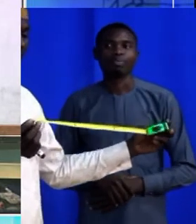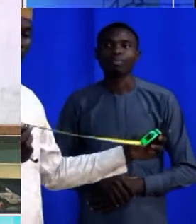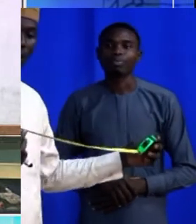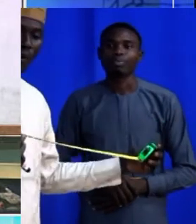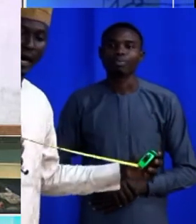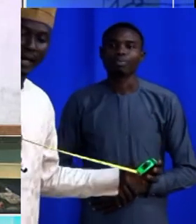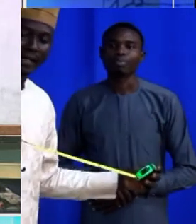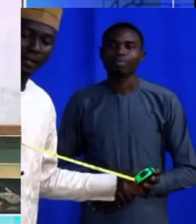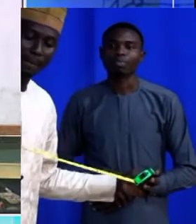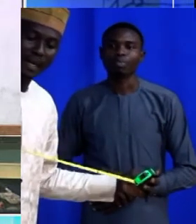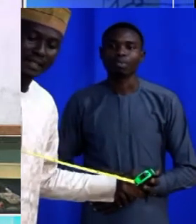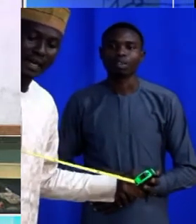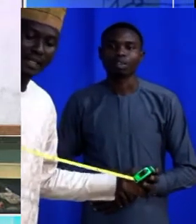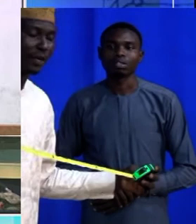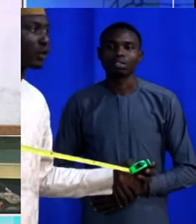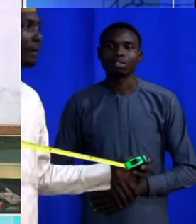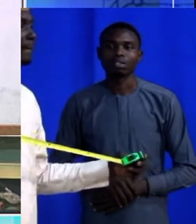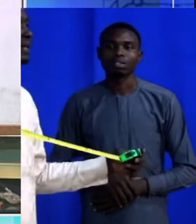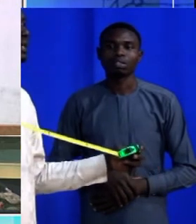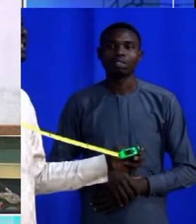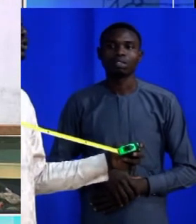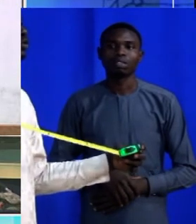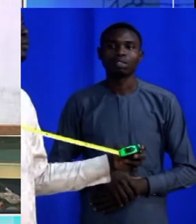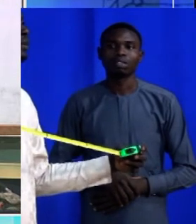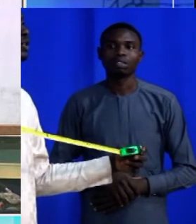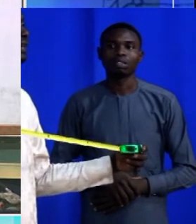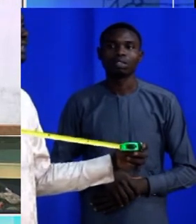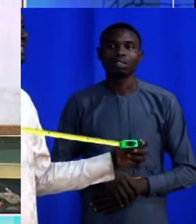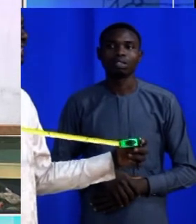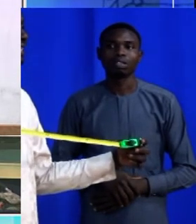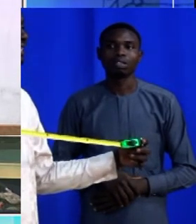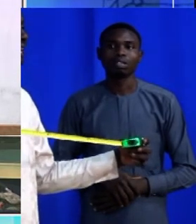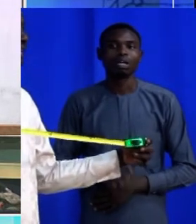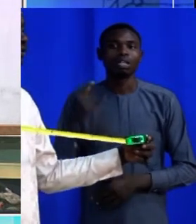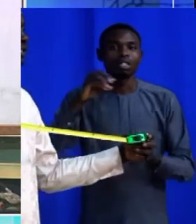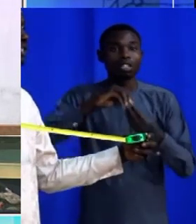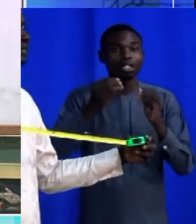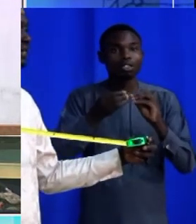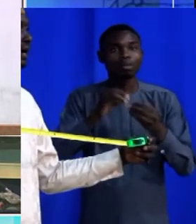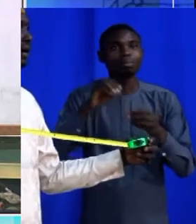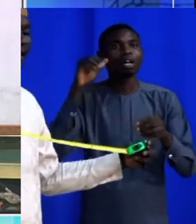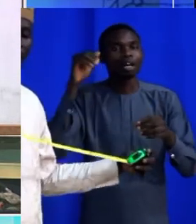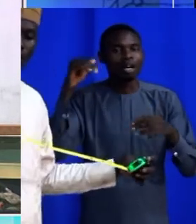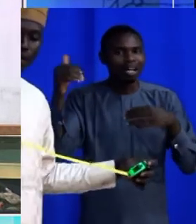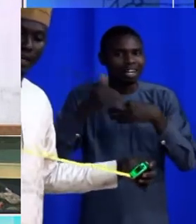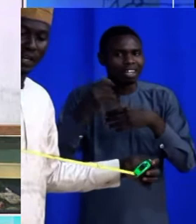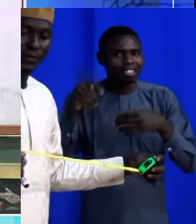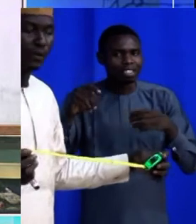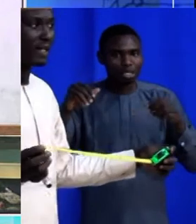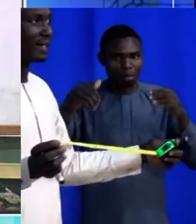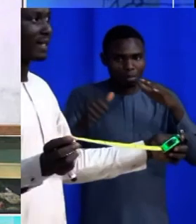that we cut or remove are used for production of good